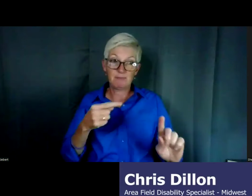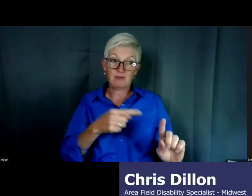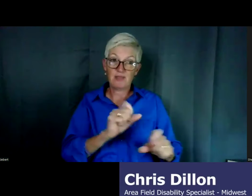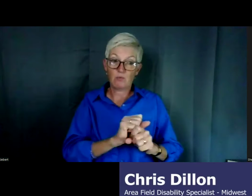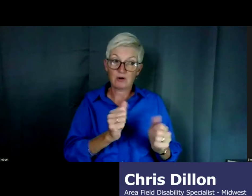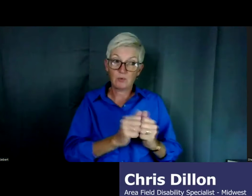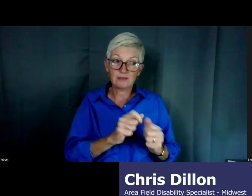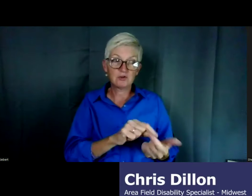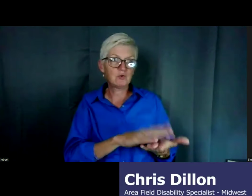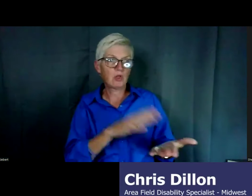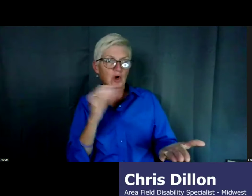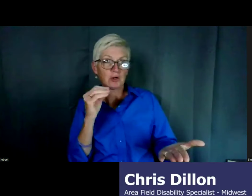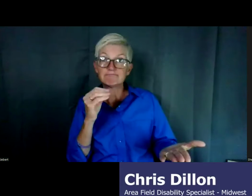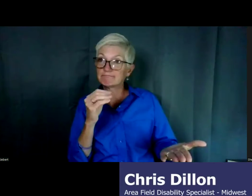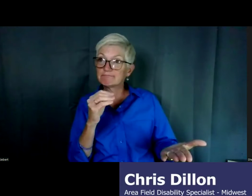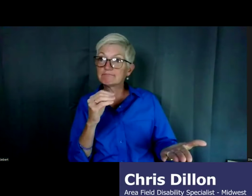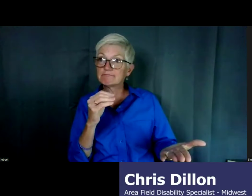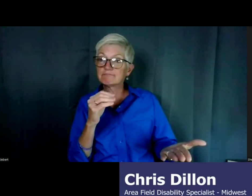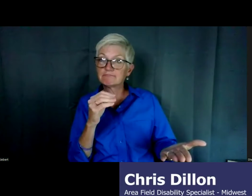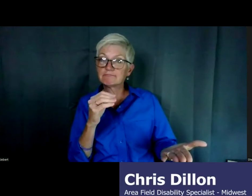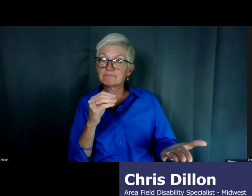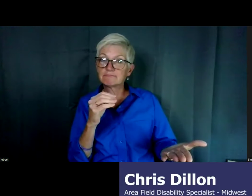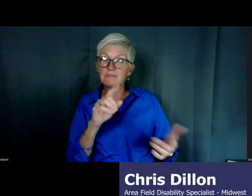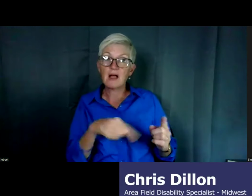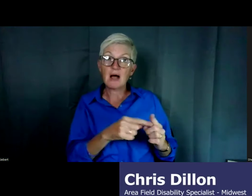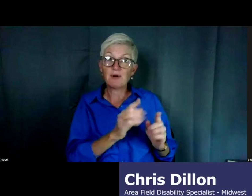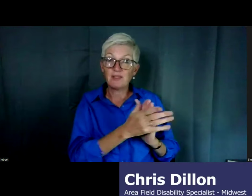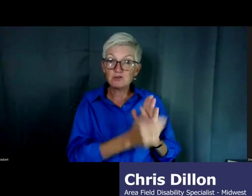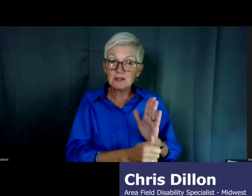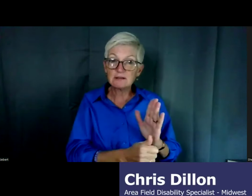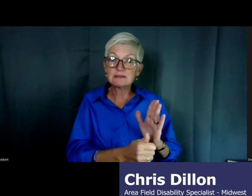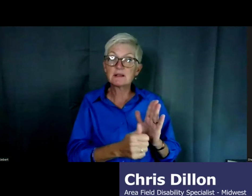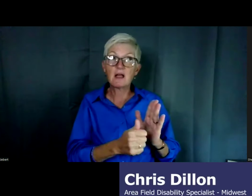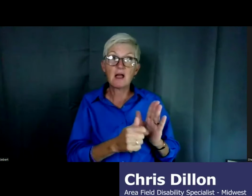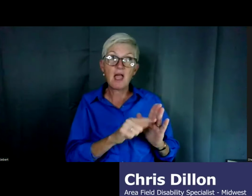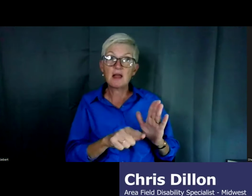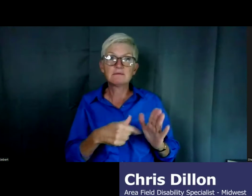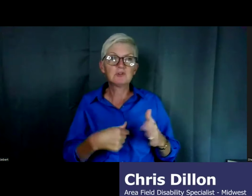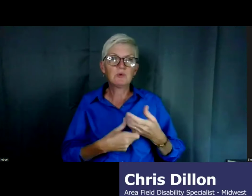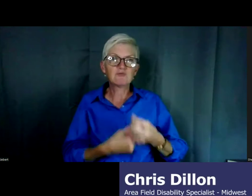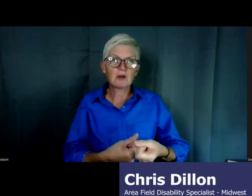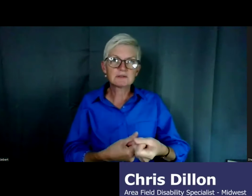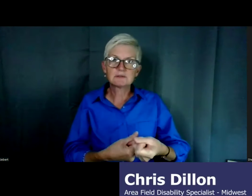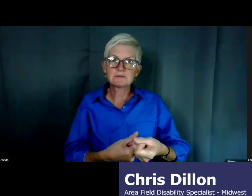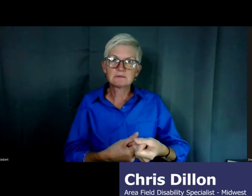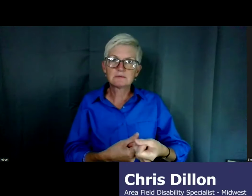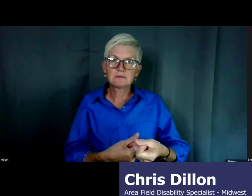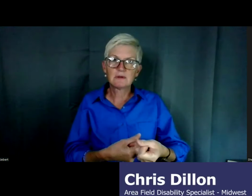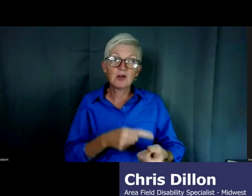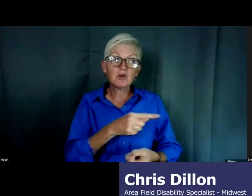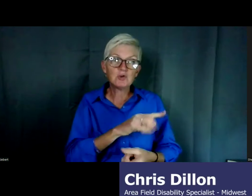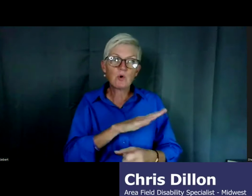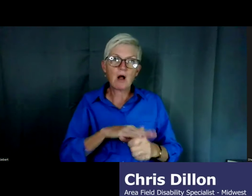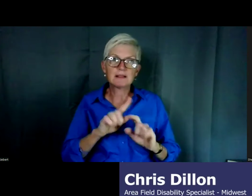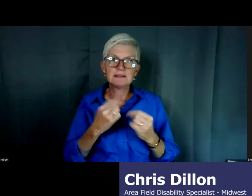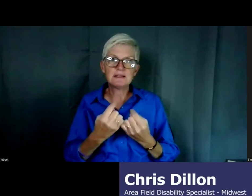learn not only some social skills, but to learn that you can be trusted, to learn that you are part of this team. You're